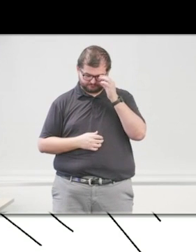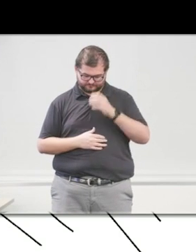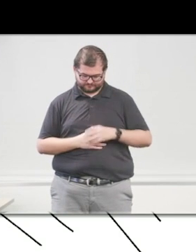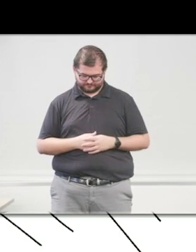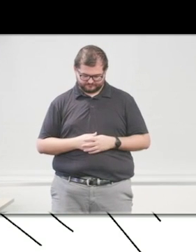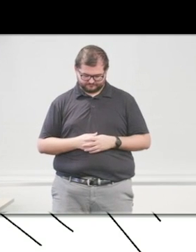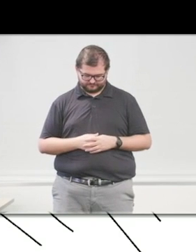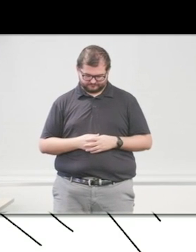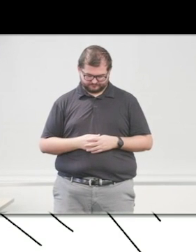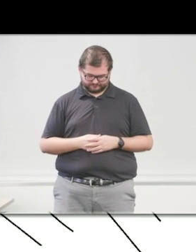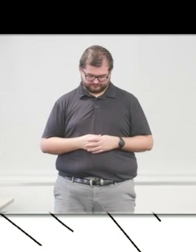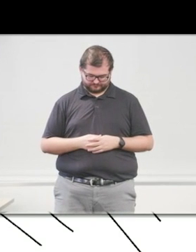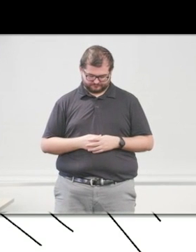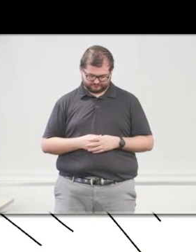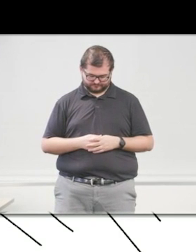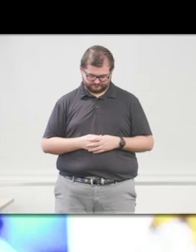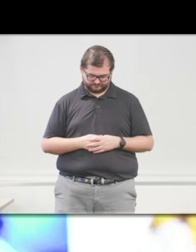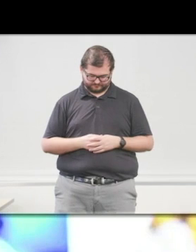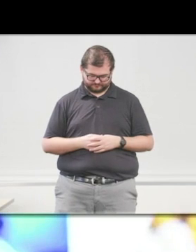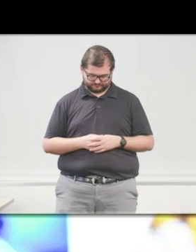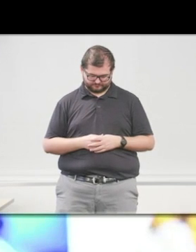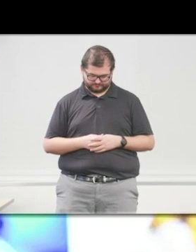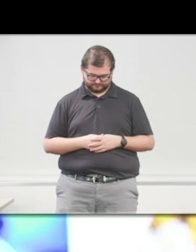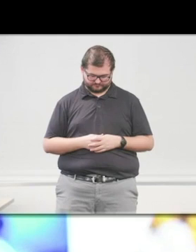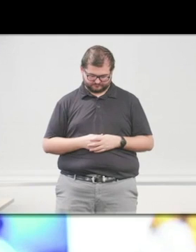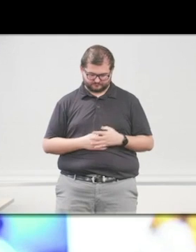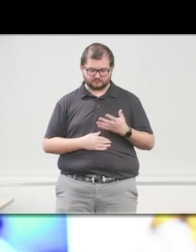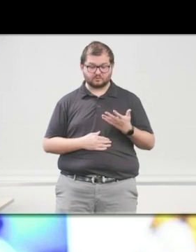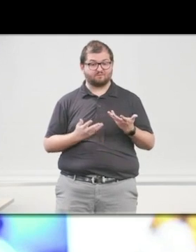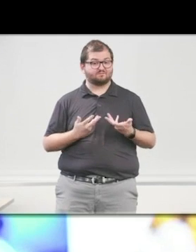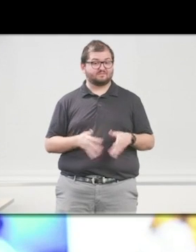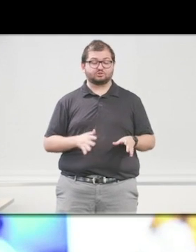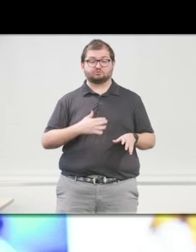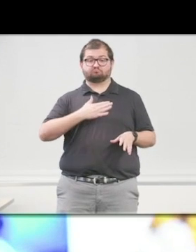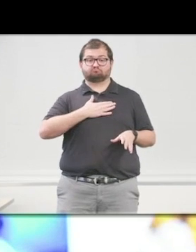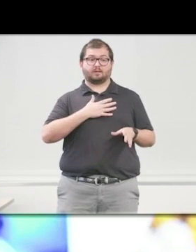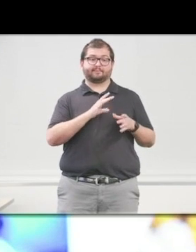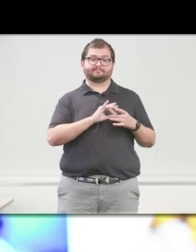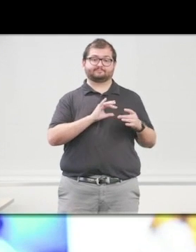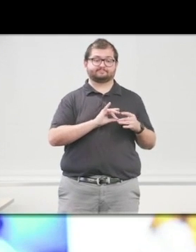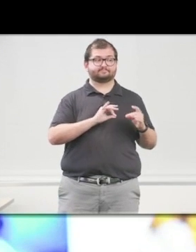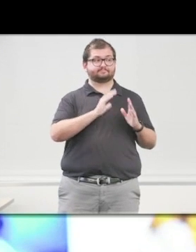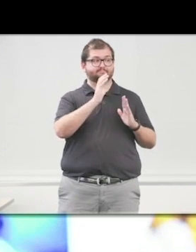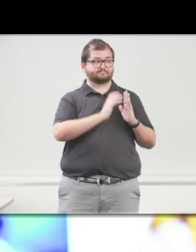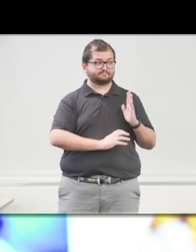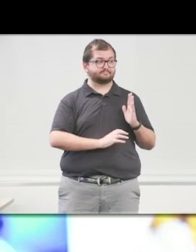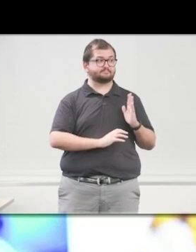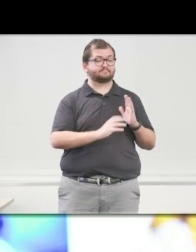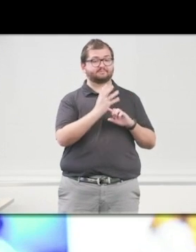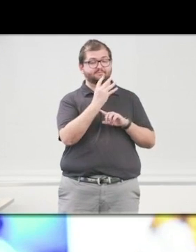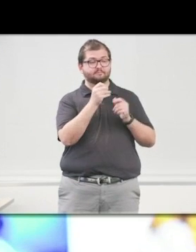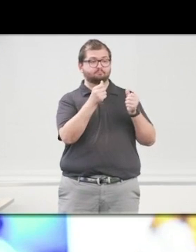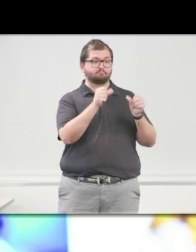with that, once you give your initial statements and you have things